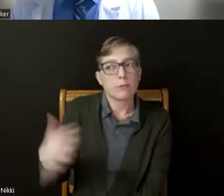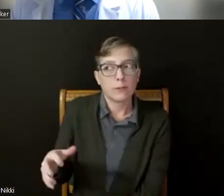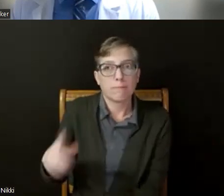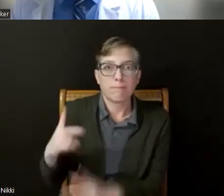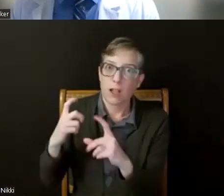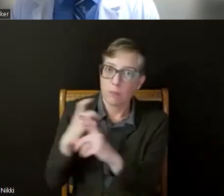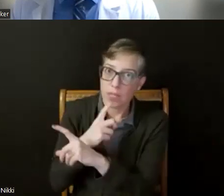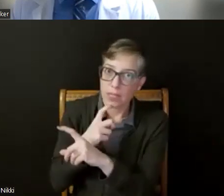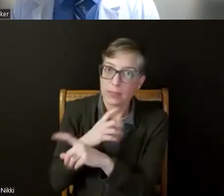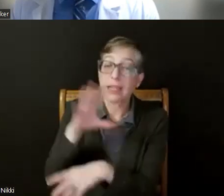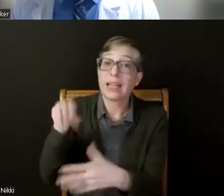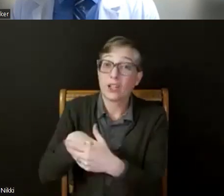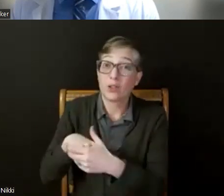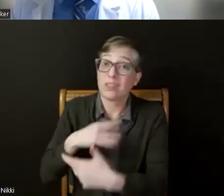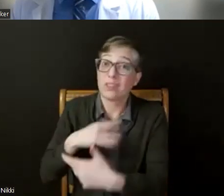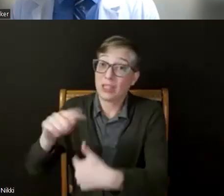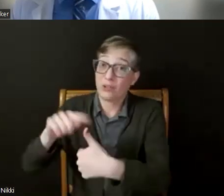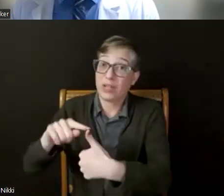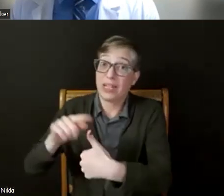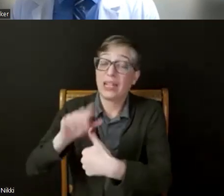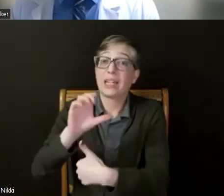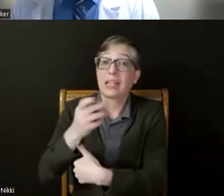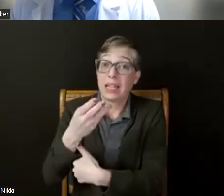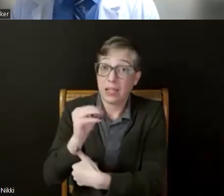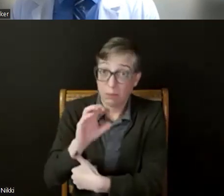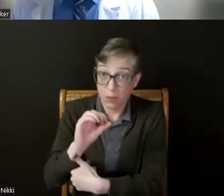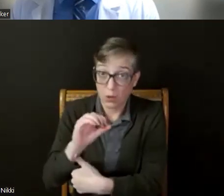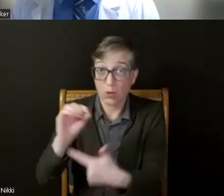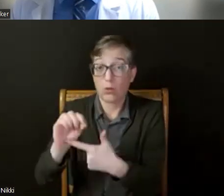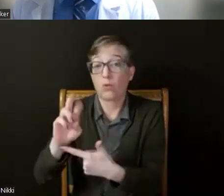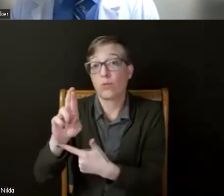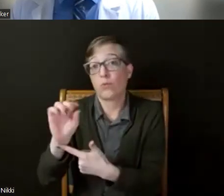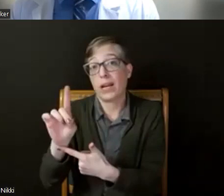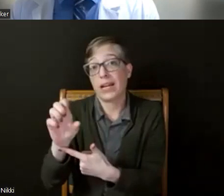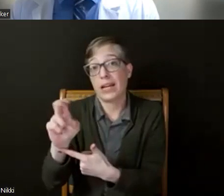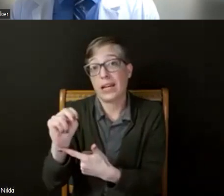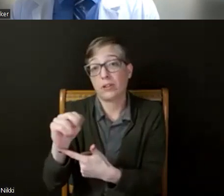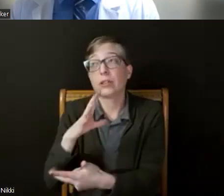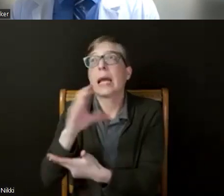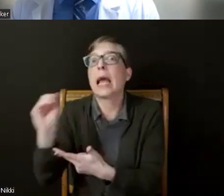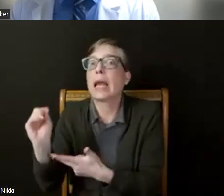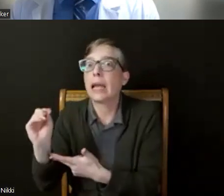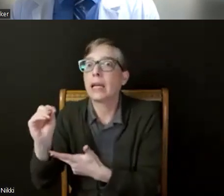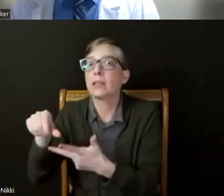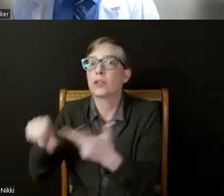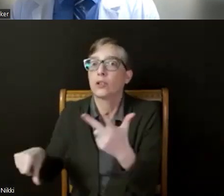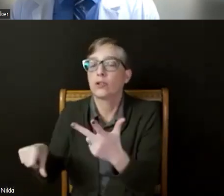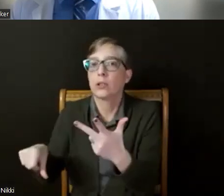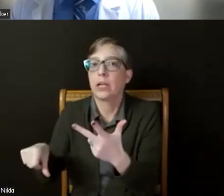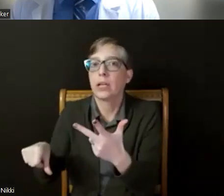chemotherapy, radiation, and surgery, but not always in the same order.